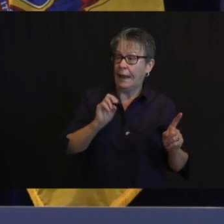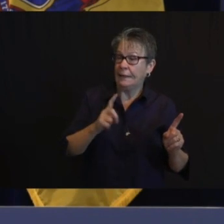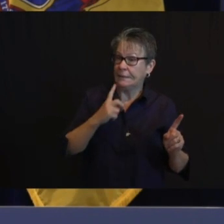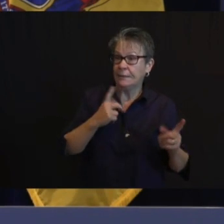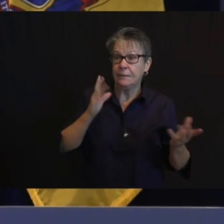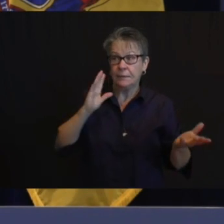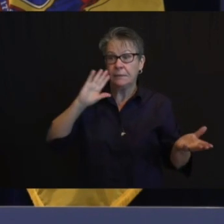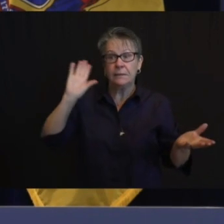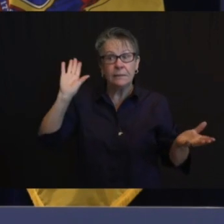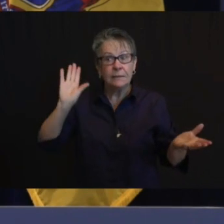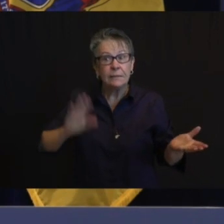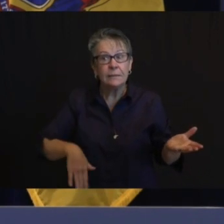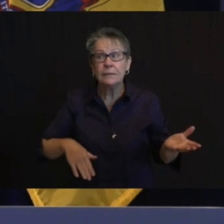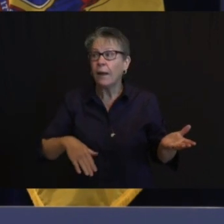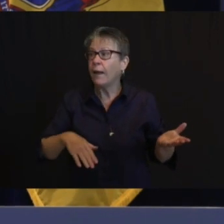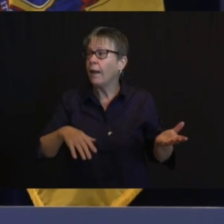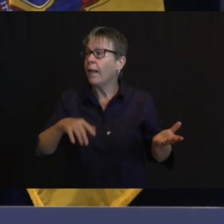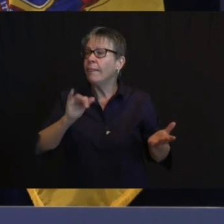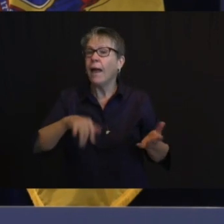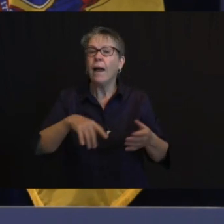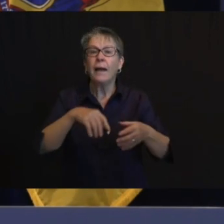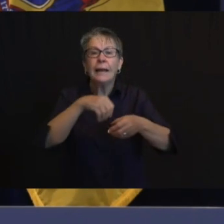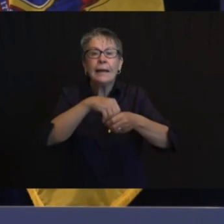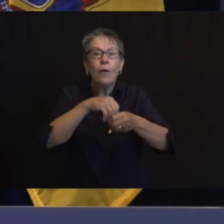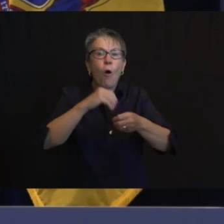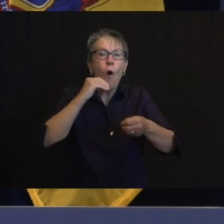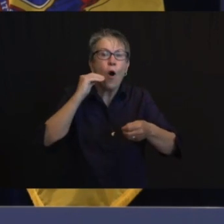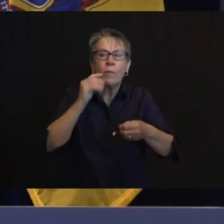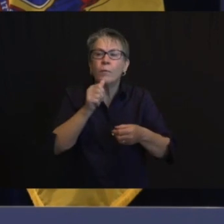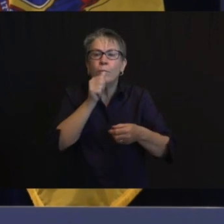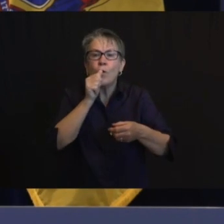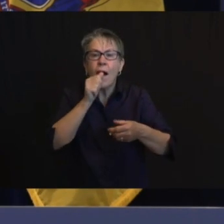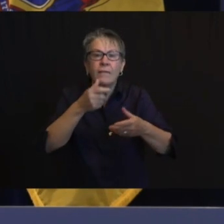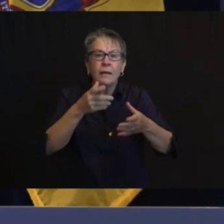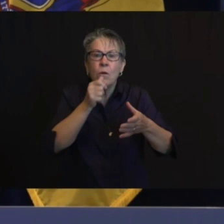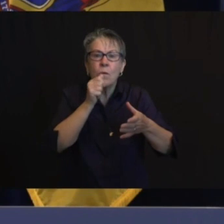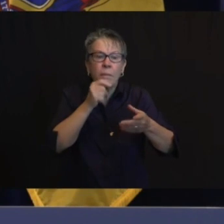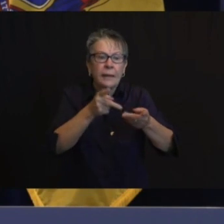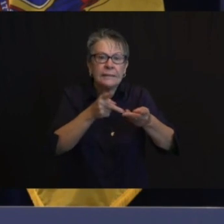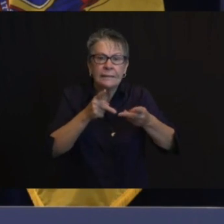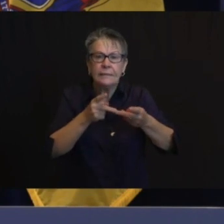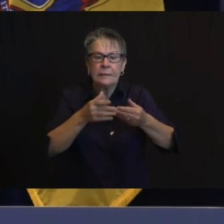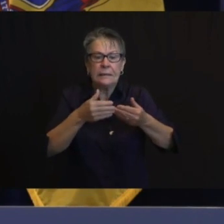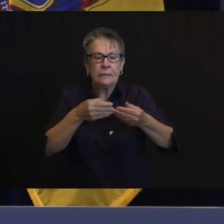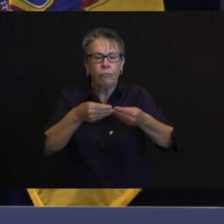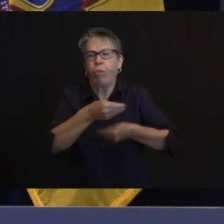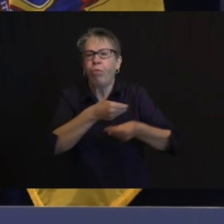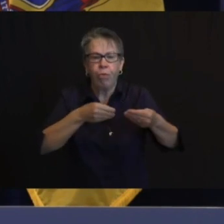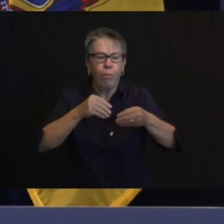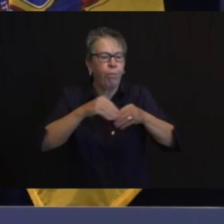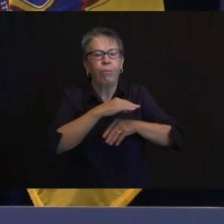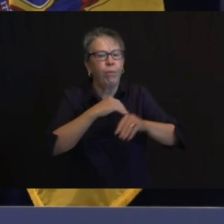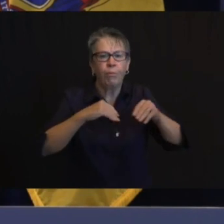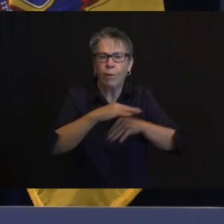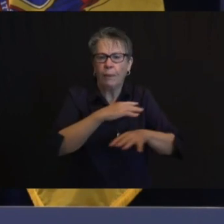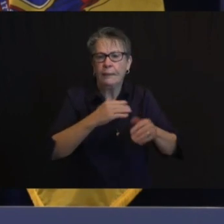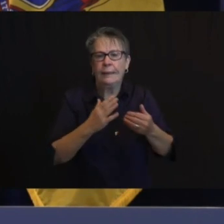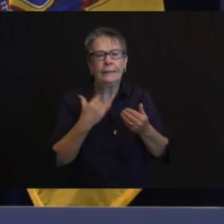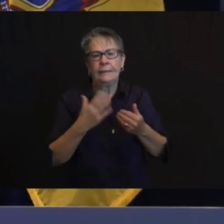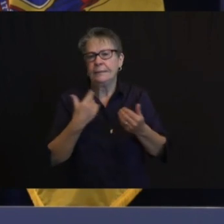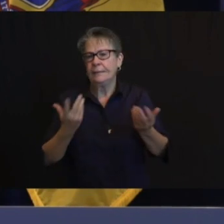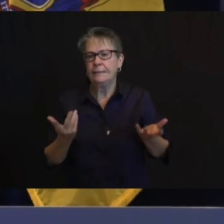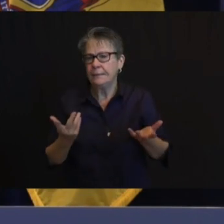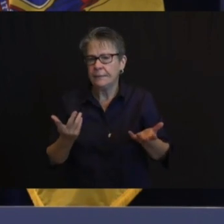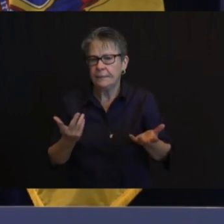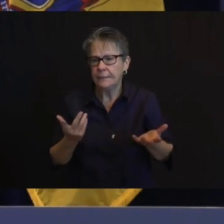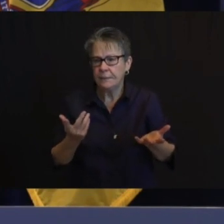setting transmission. So somebody wants to take it out on gyms by closing gyms when we don't really have